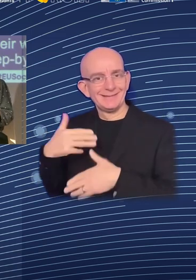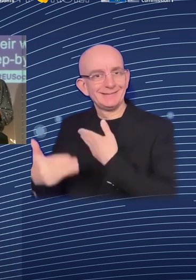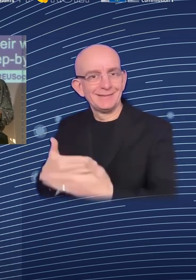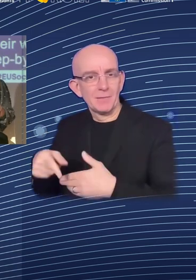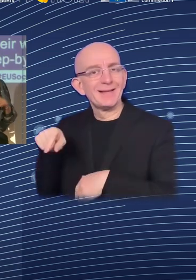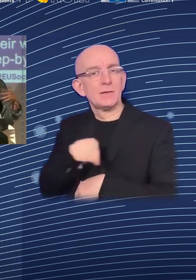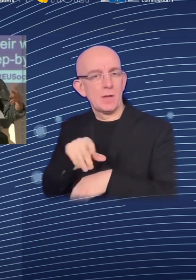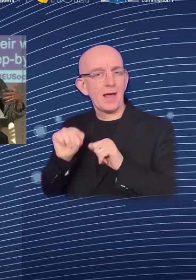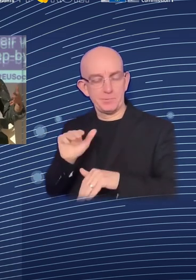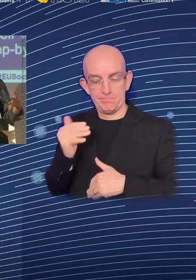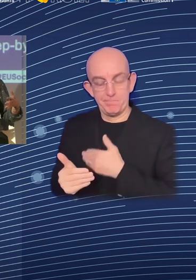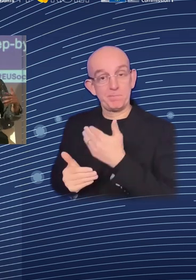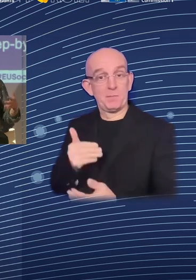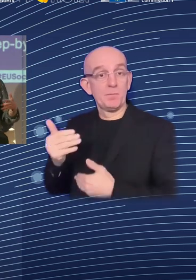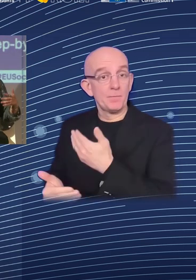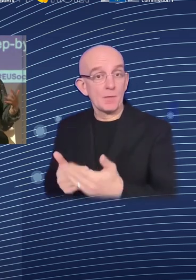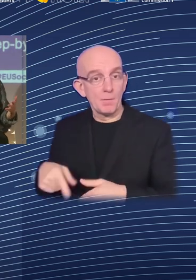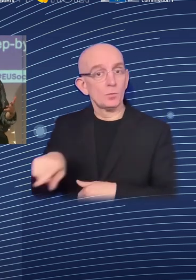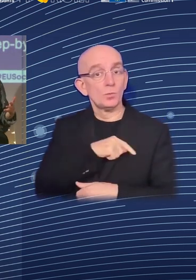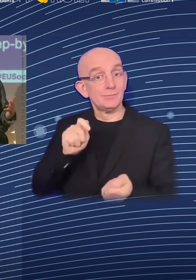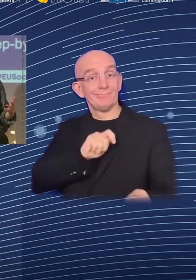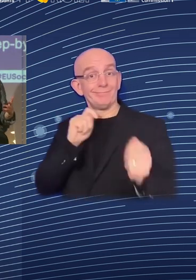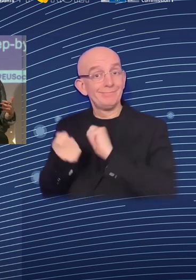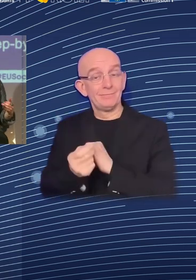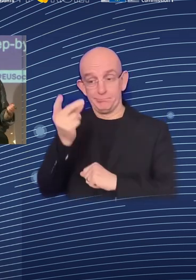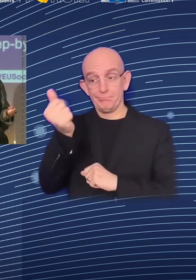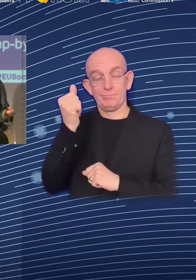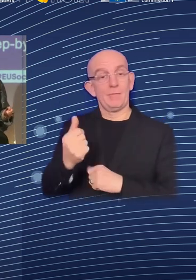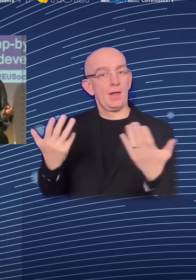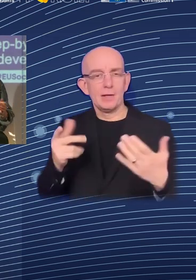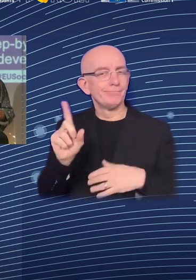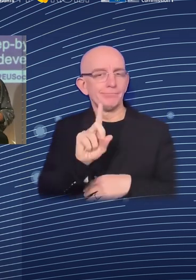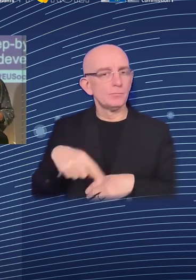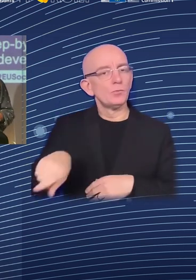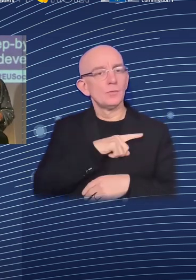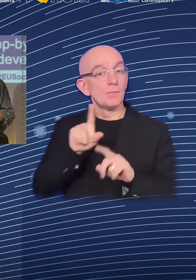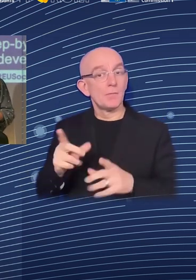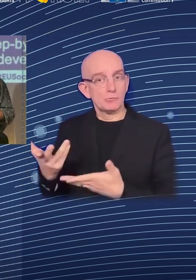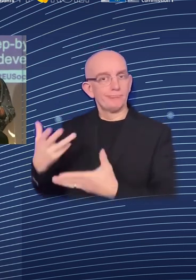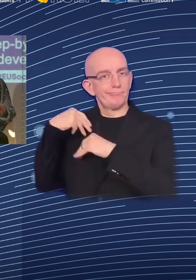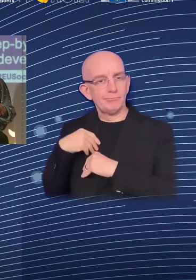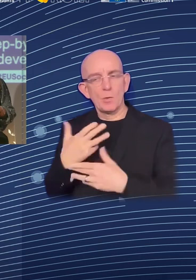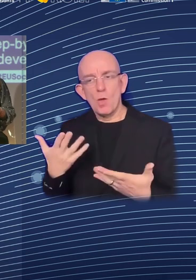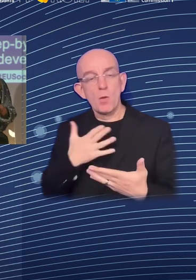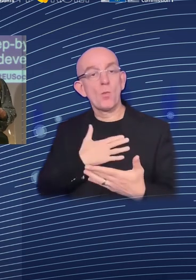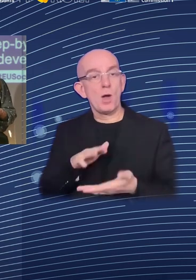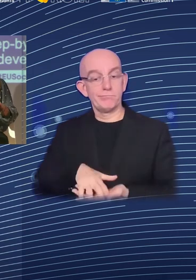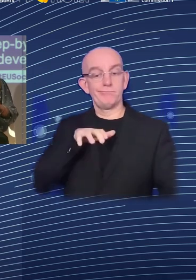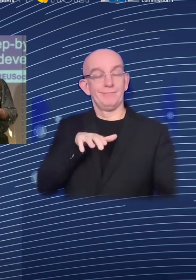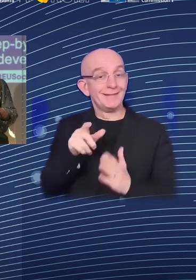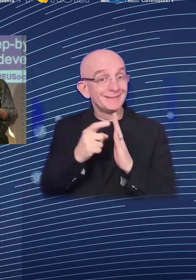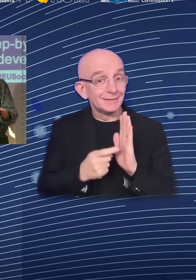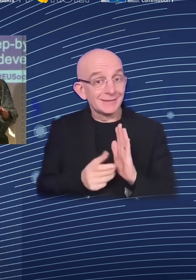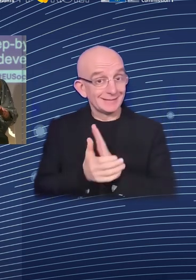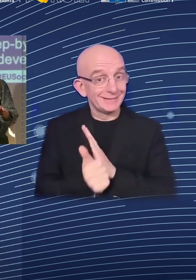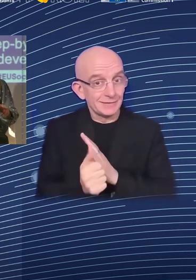we want them to develop digital skills for our students, we need to give them some really practical